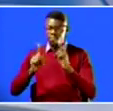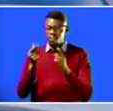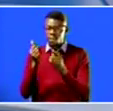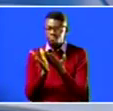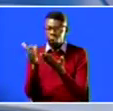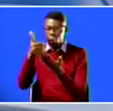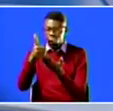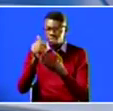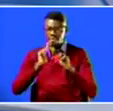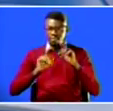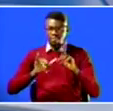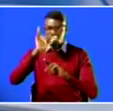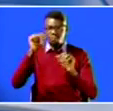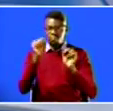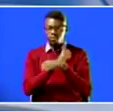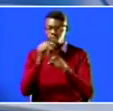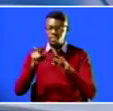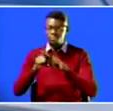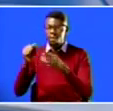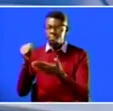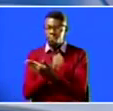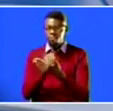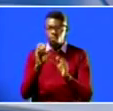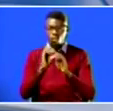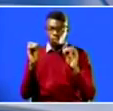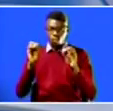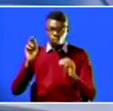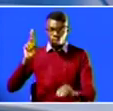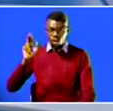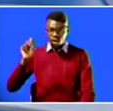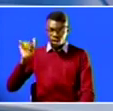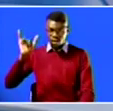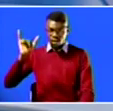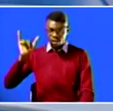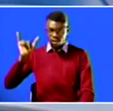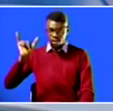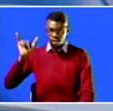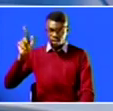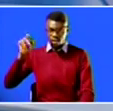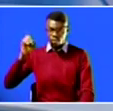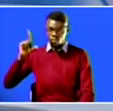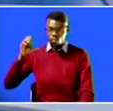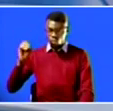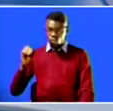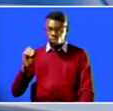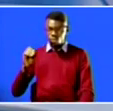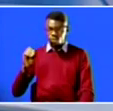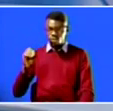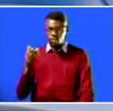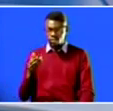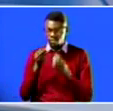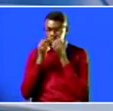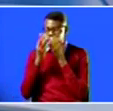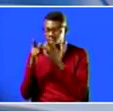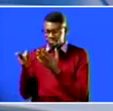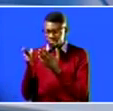trip, let alone her travel documents. As Ray Polo reports, it is a race against time for the 30-year-old who has